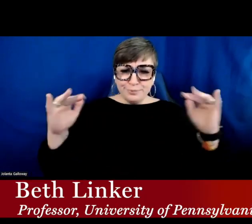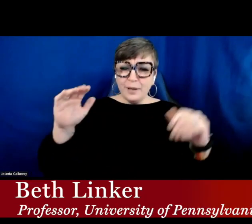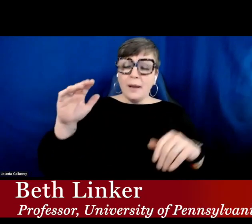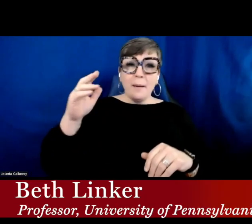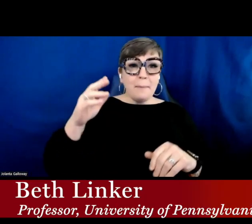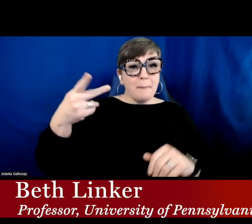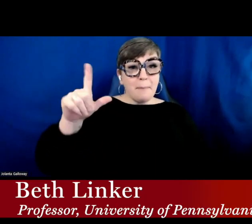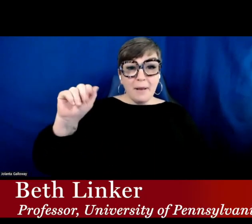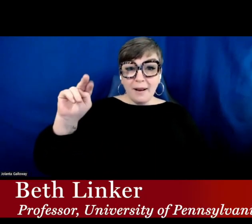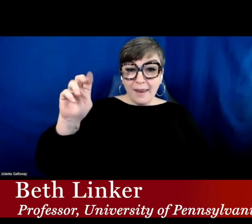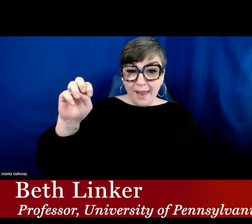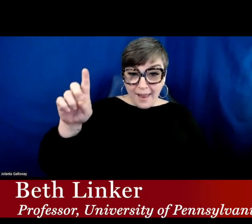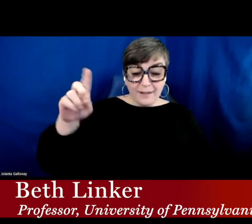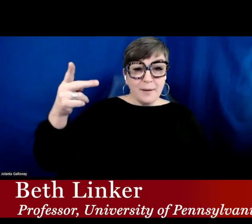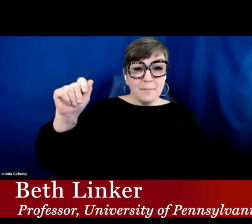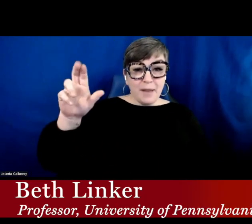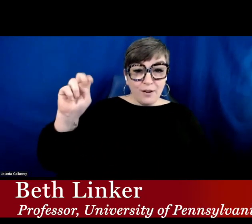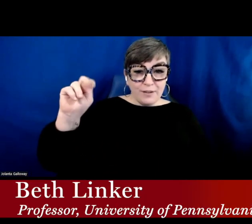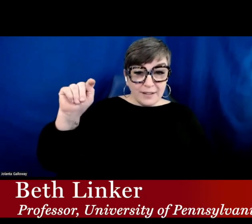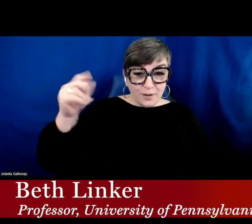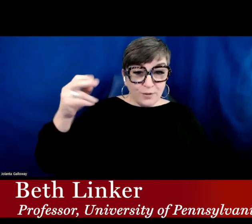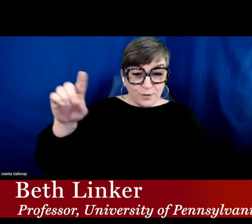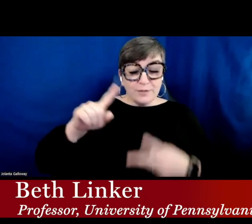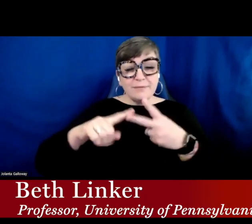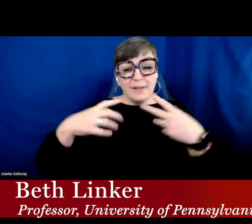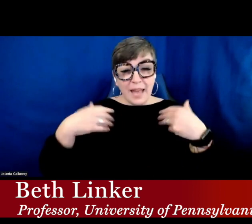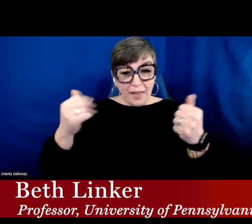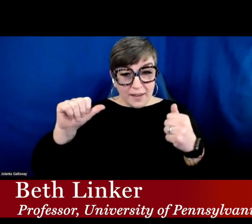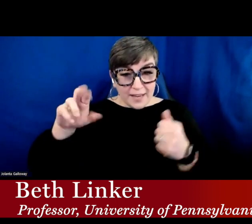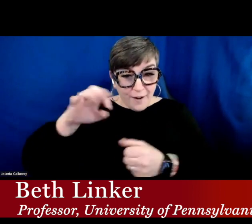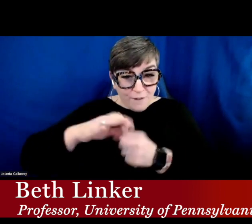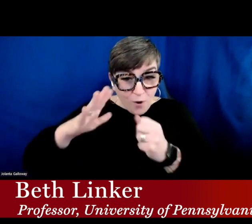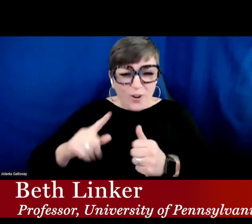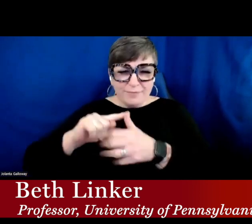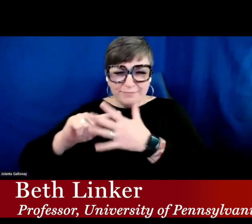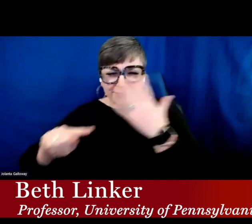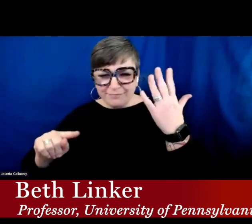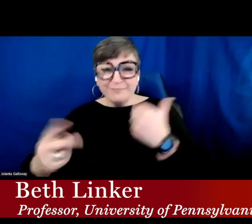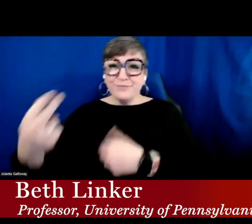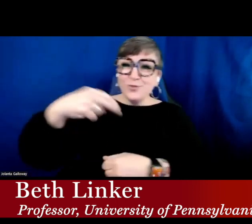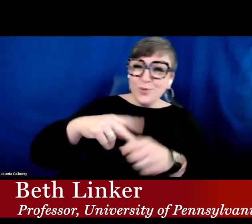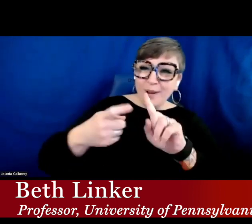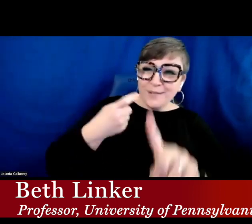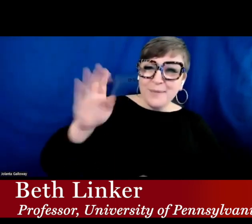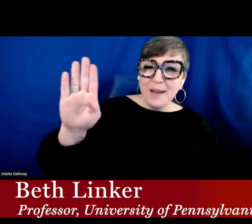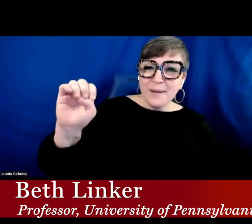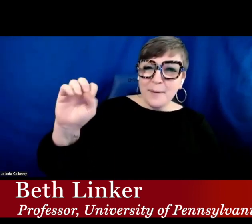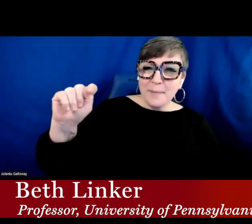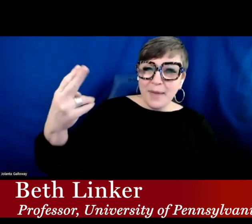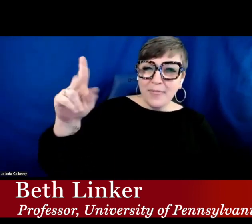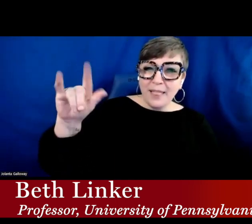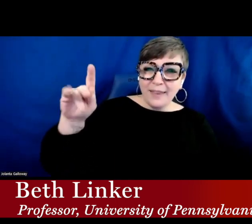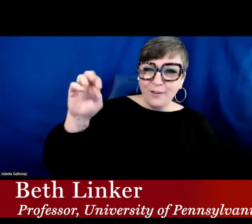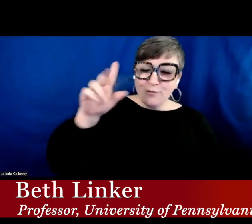she will be joined by a number of panelists including beth linker who is a professor at the university of